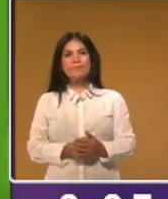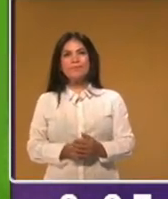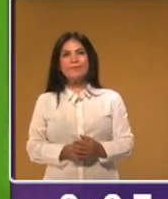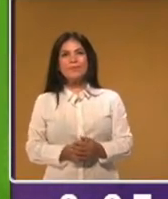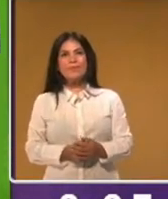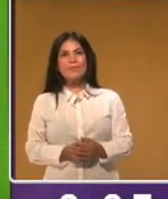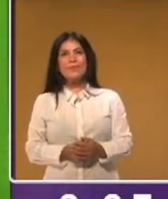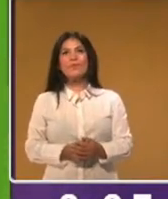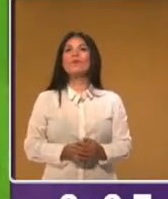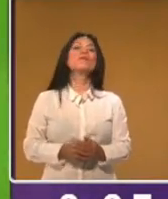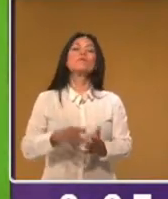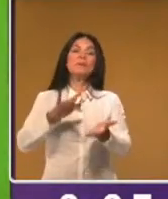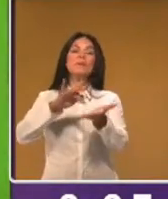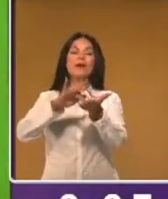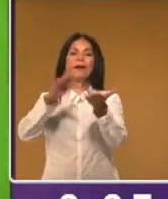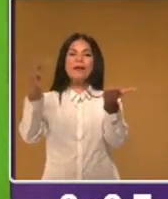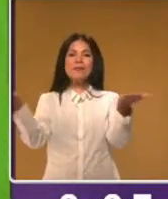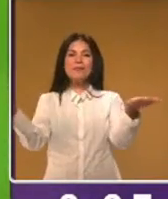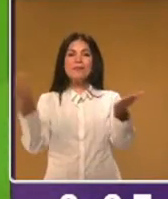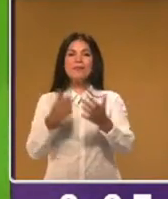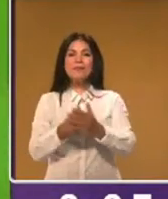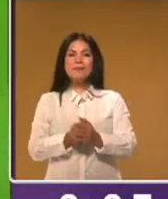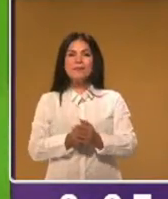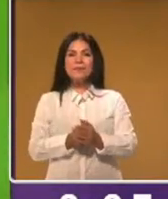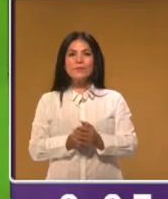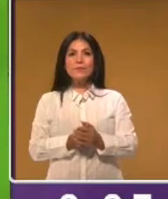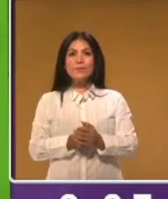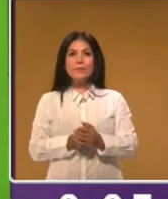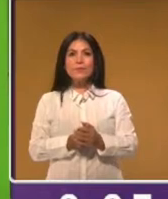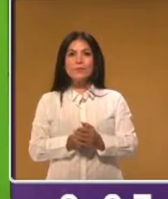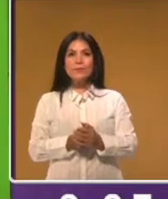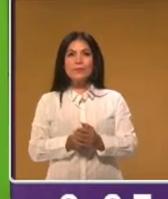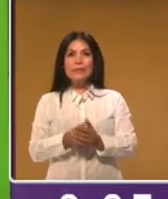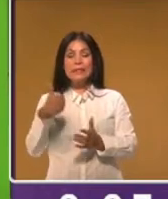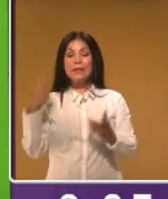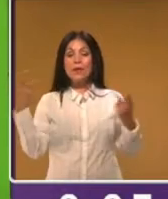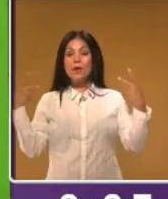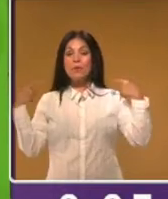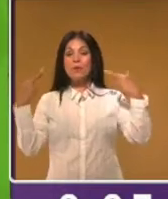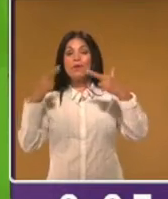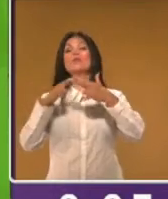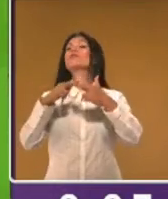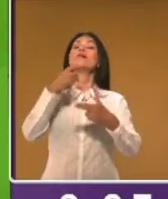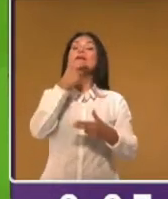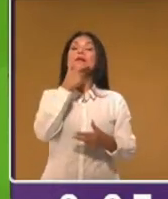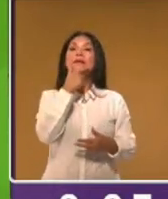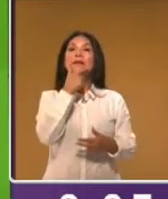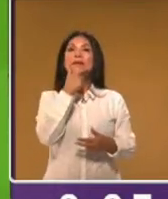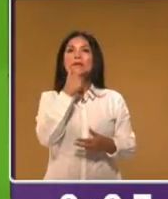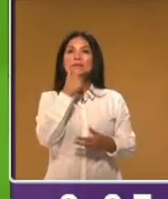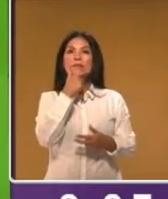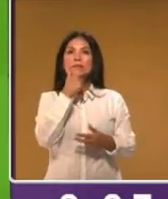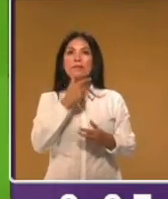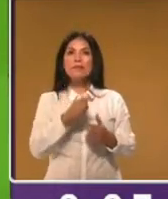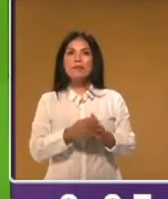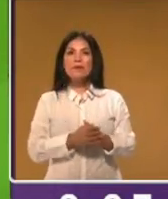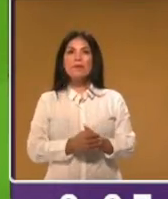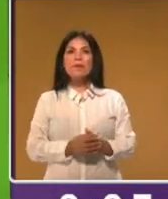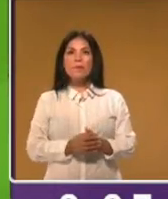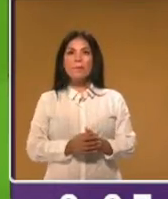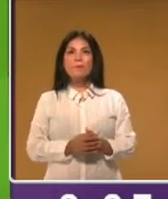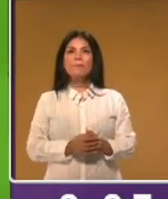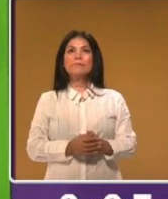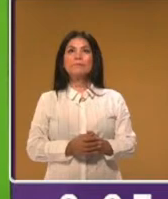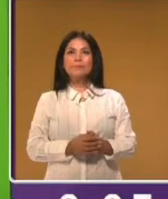We want to say thank you. It was a pleasure for me to be your teacher. Please be careful and listen